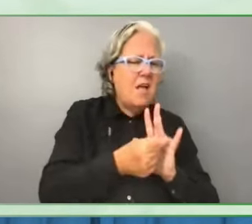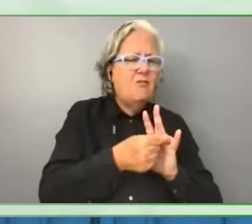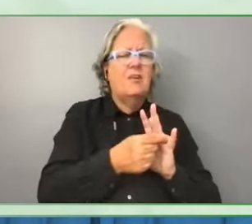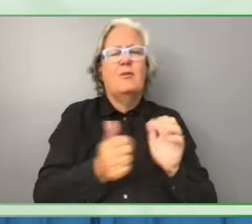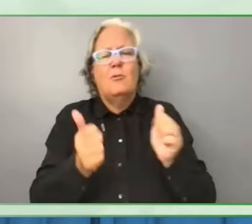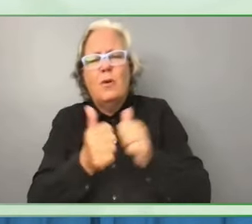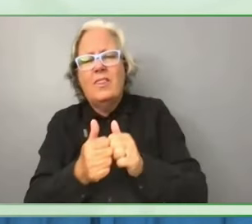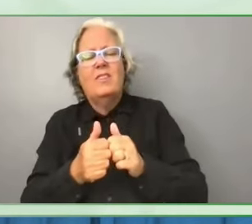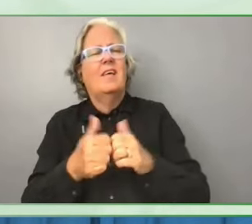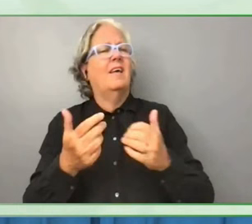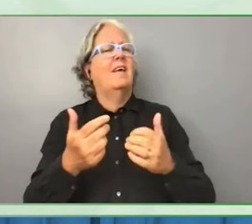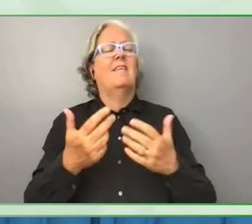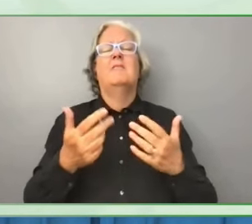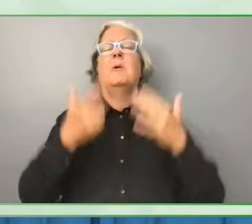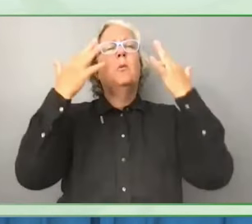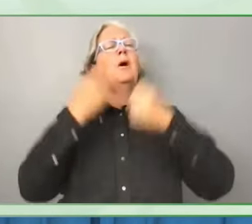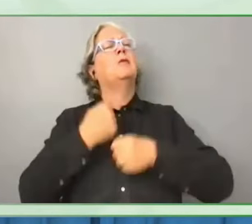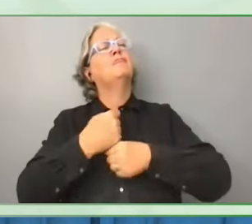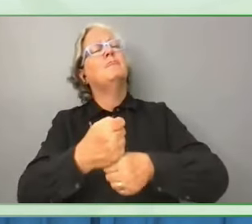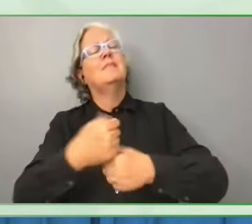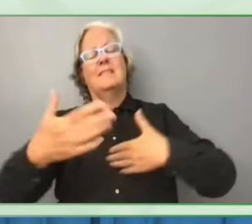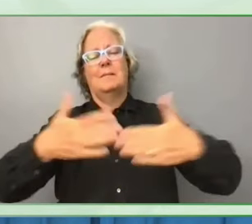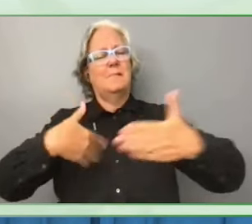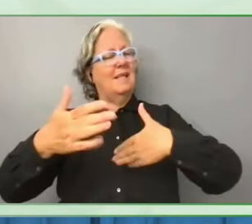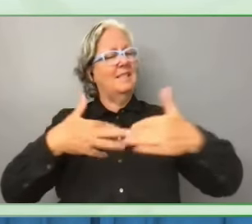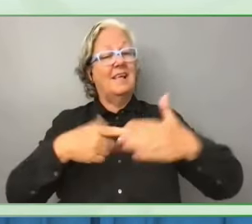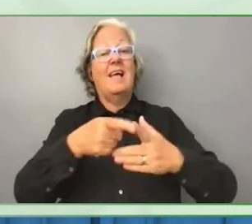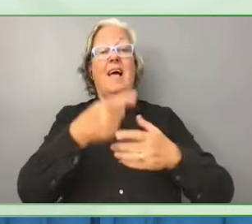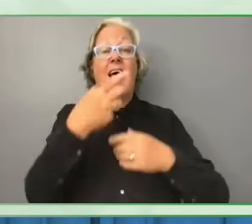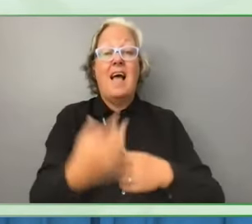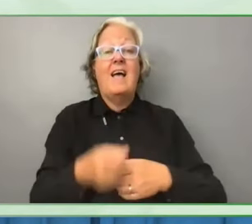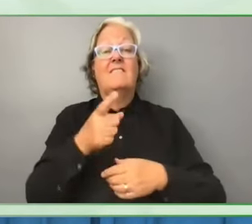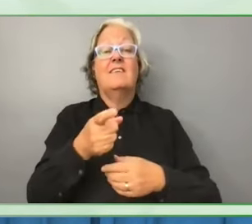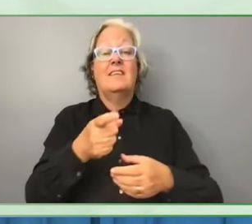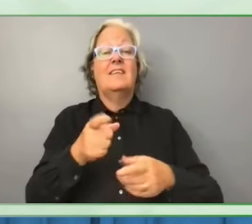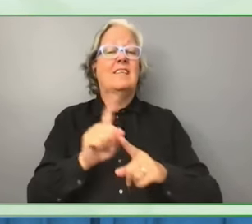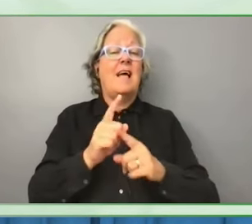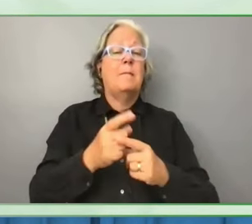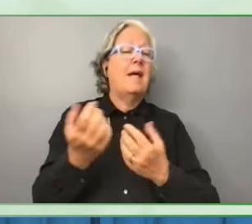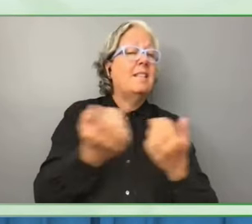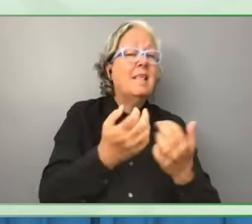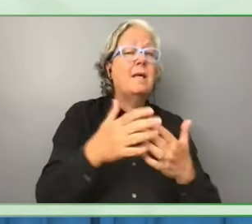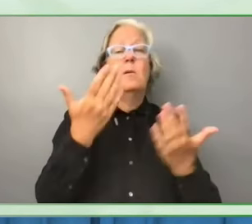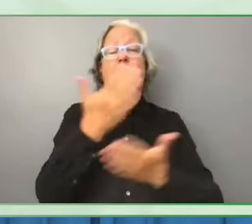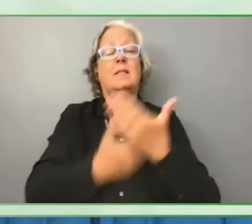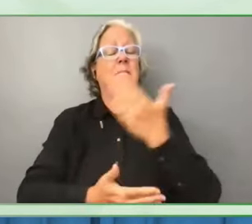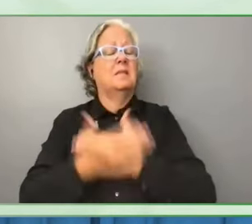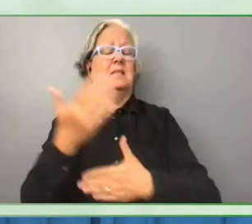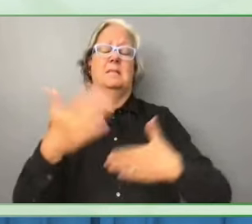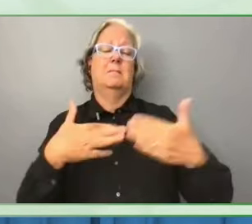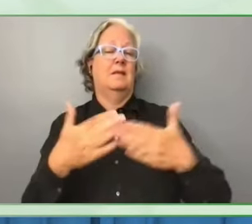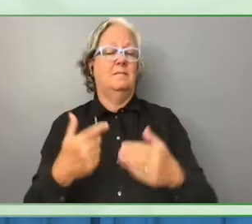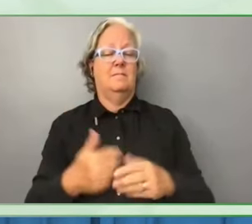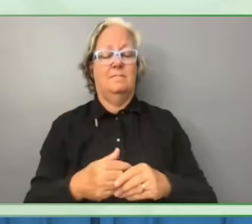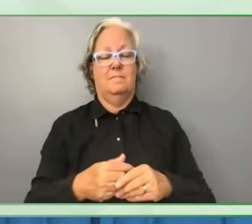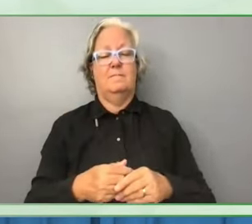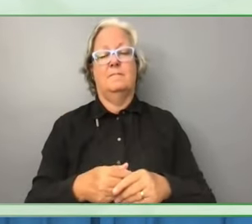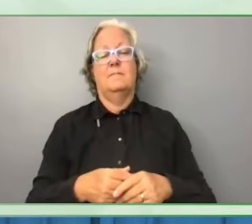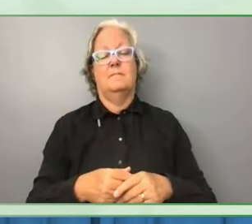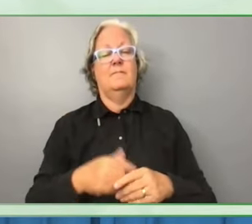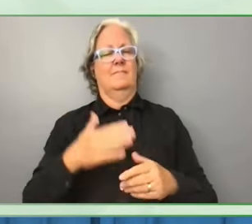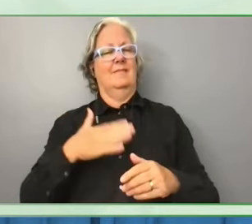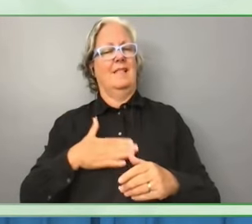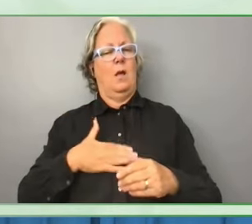of whatever they are people affected by leprosy or people with disability. And this is our sustainability. The